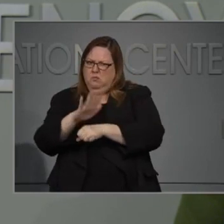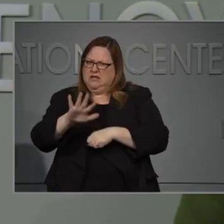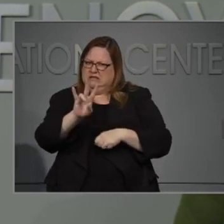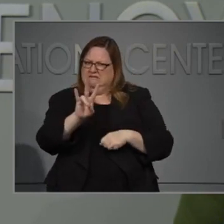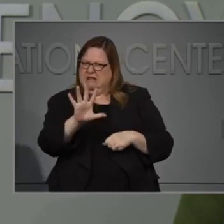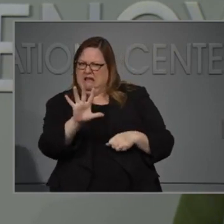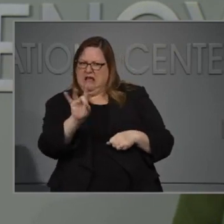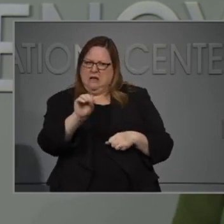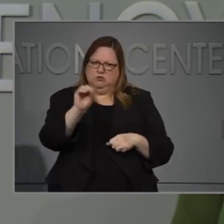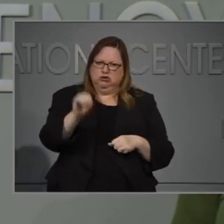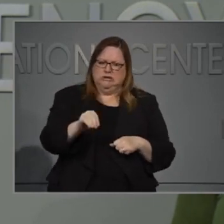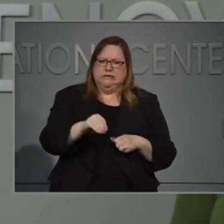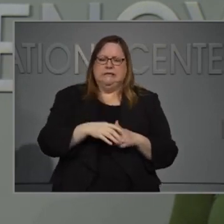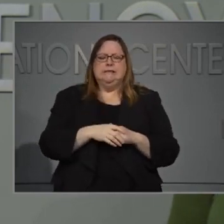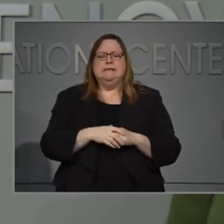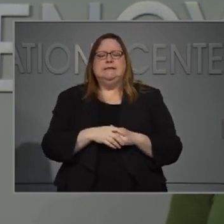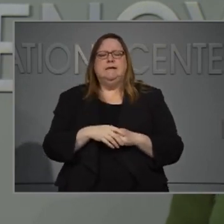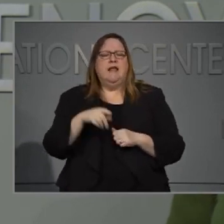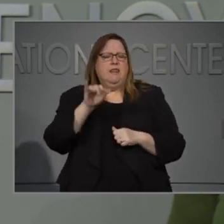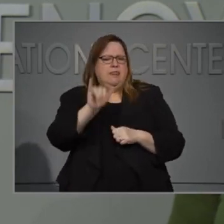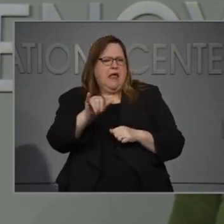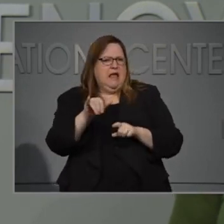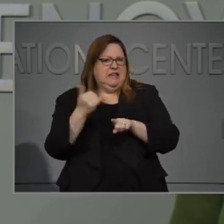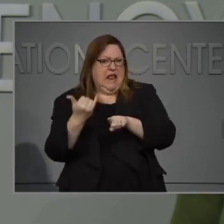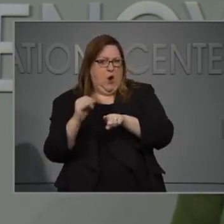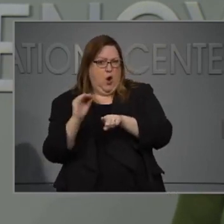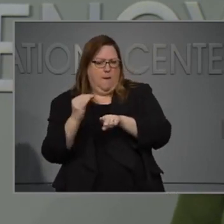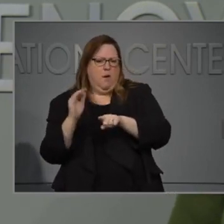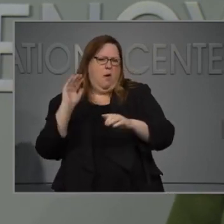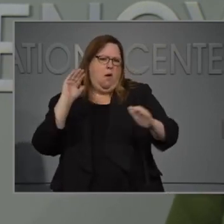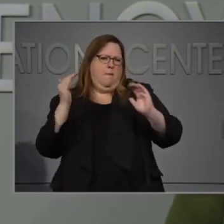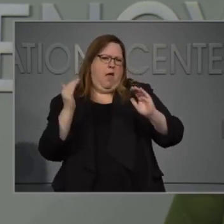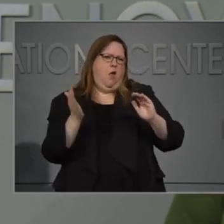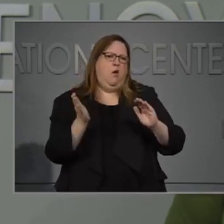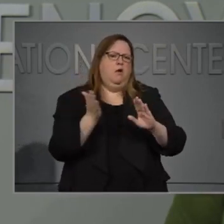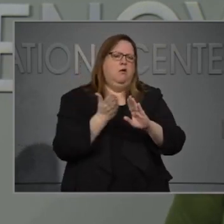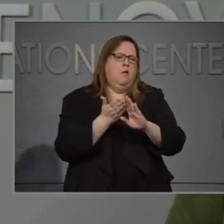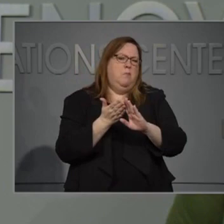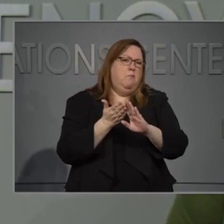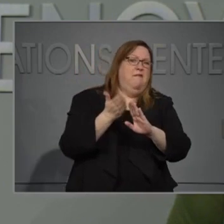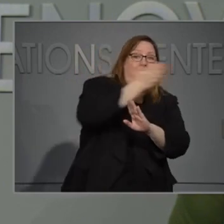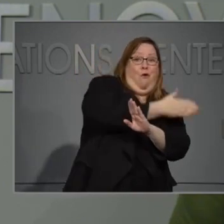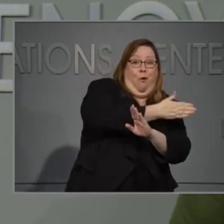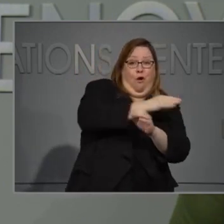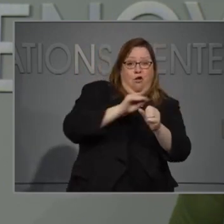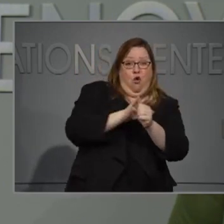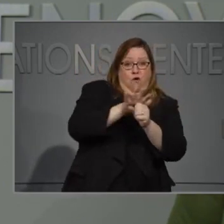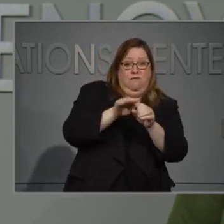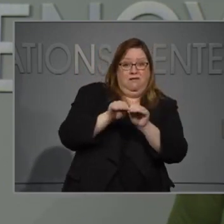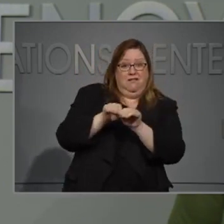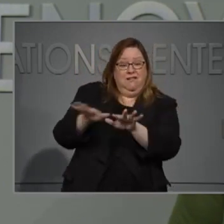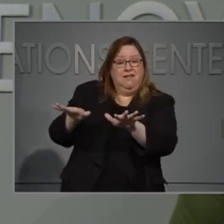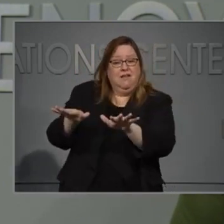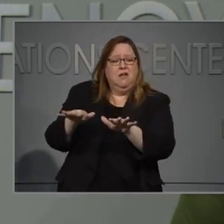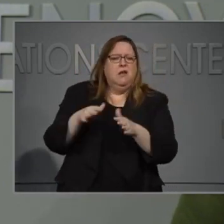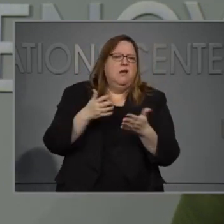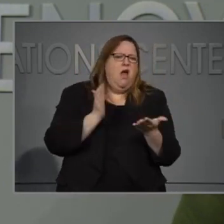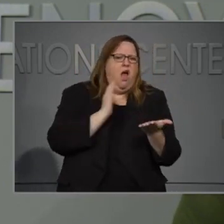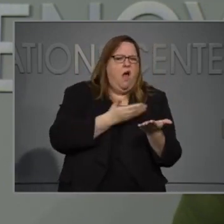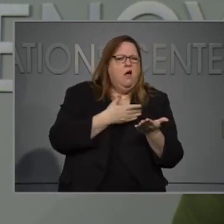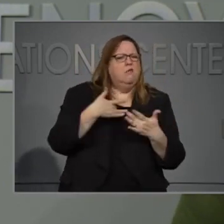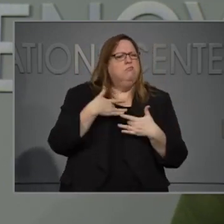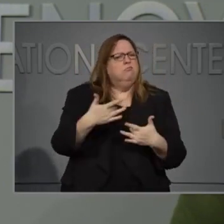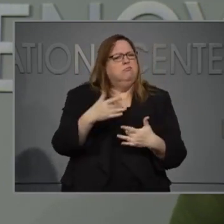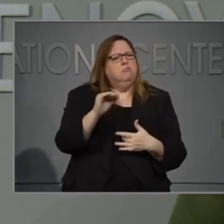what hospital capacity was, what normal hospital capacity was pre-COVID-19. Thanks.